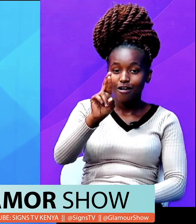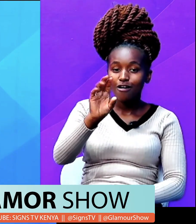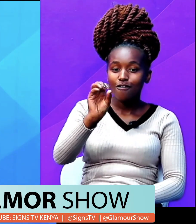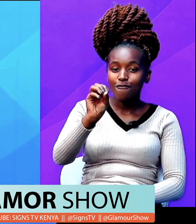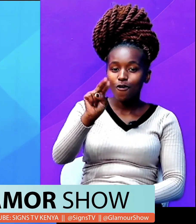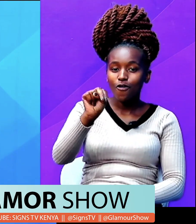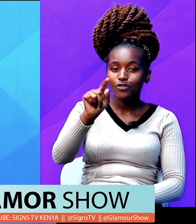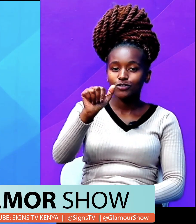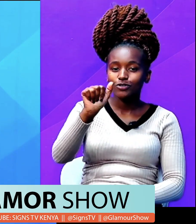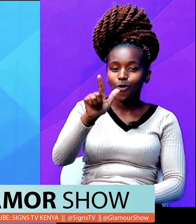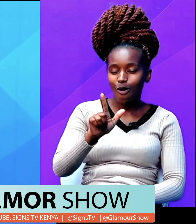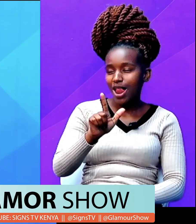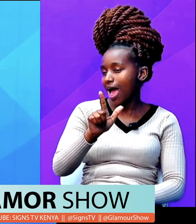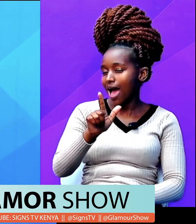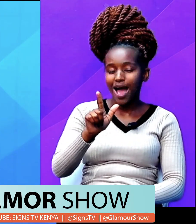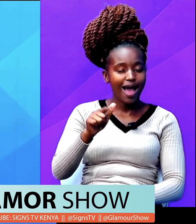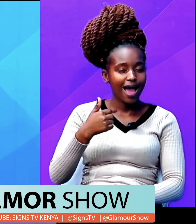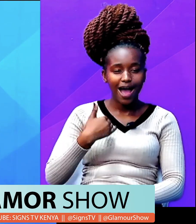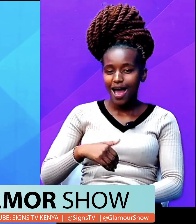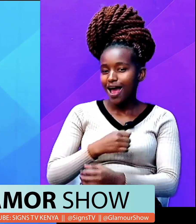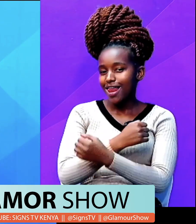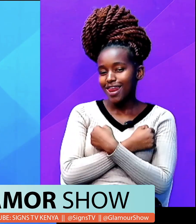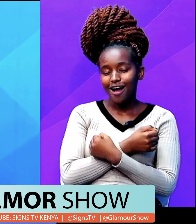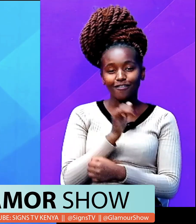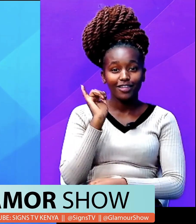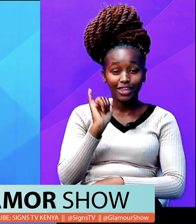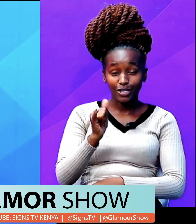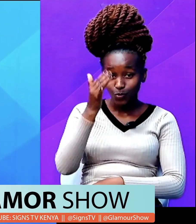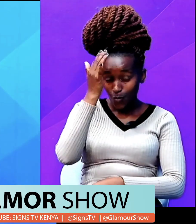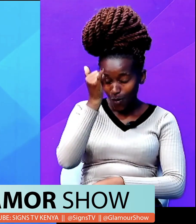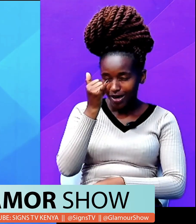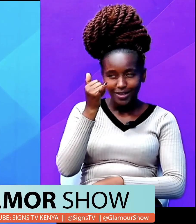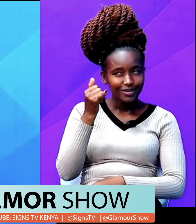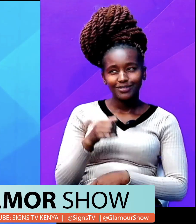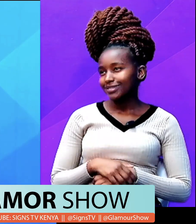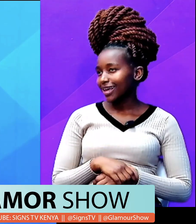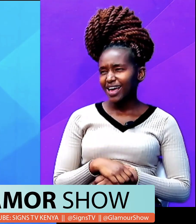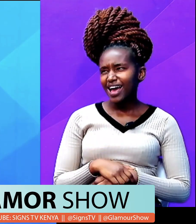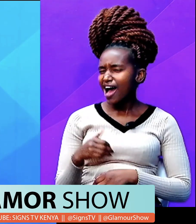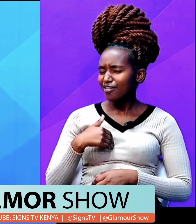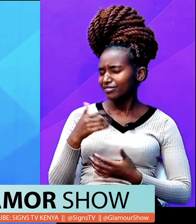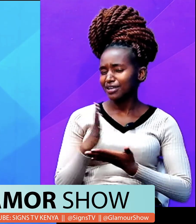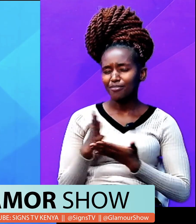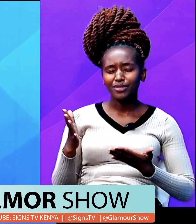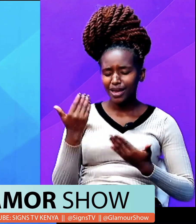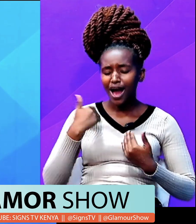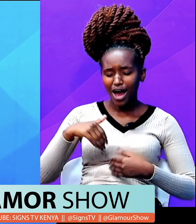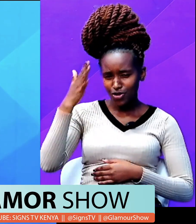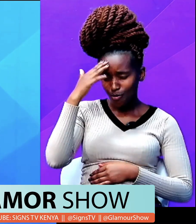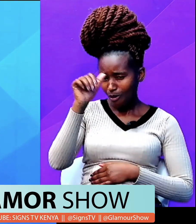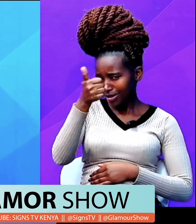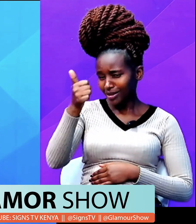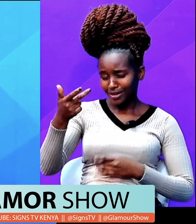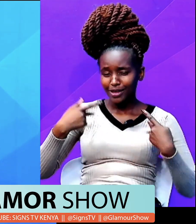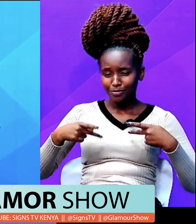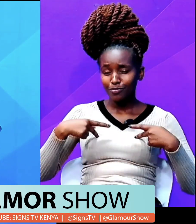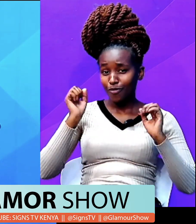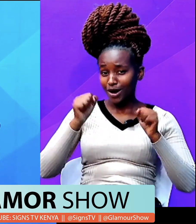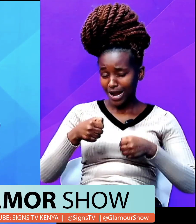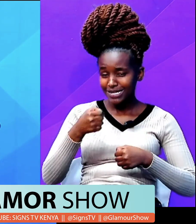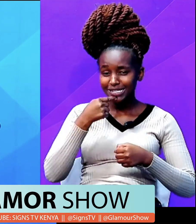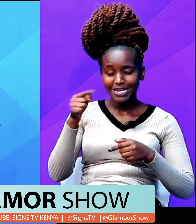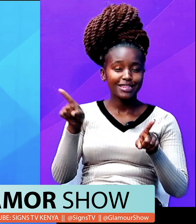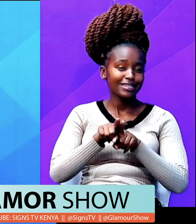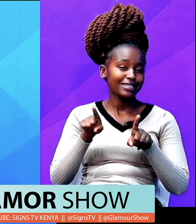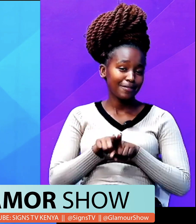wig. Yeah, frontal, just there's something about frontal. I'm sure my fellow stylists can